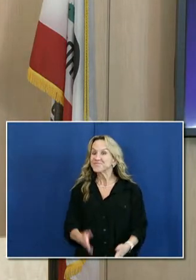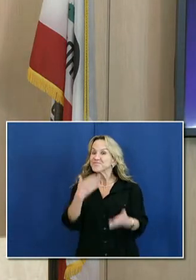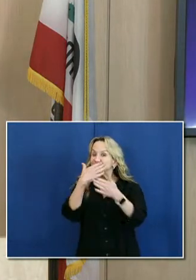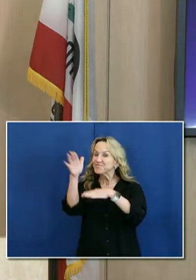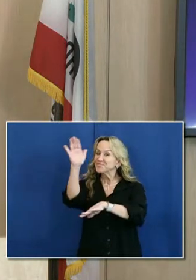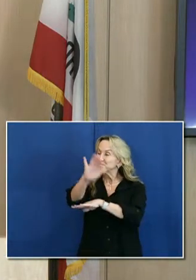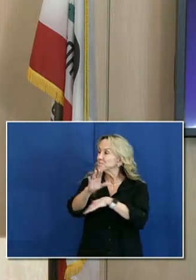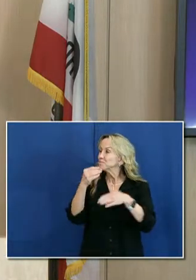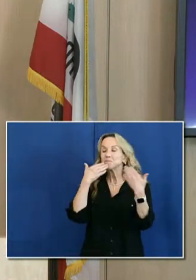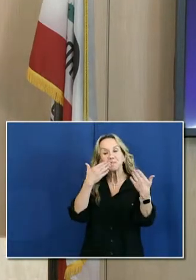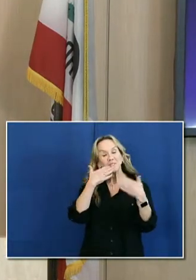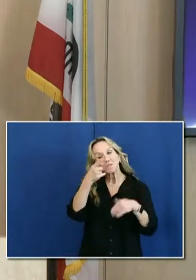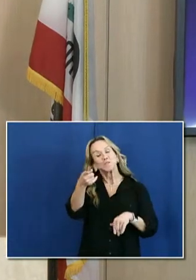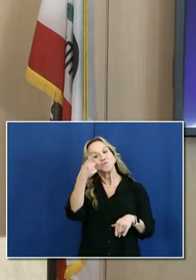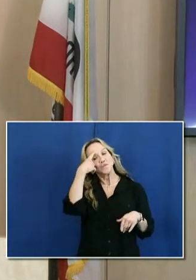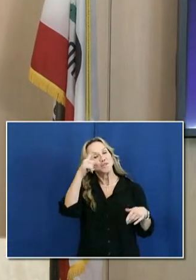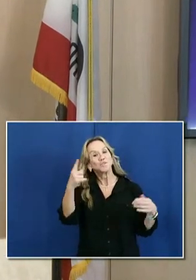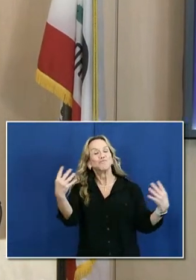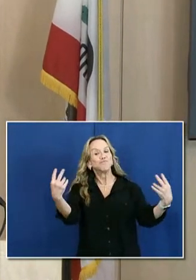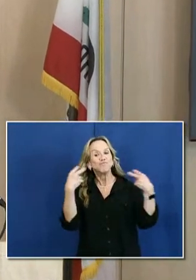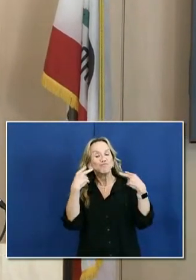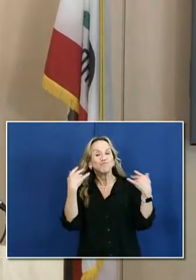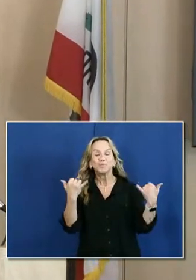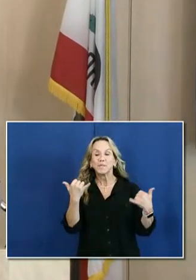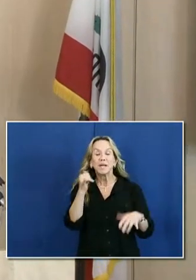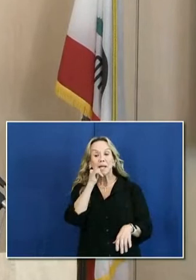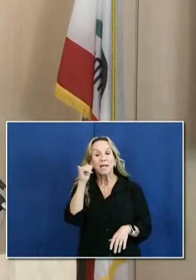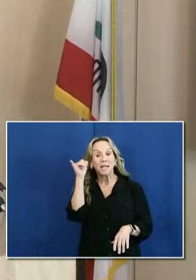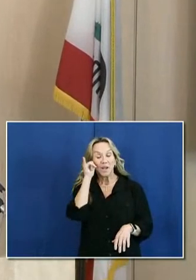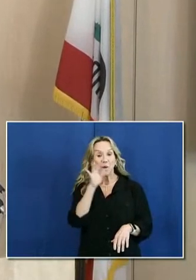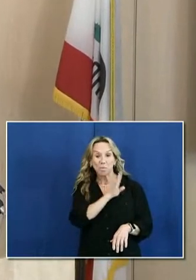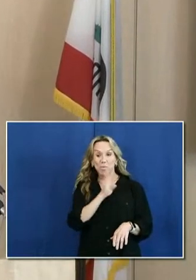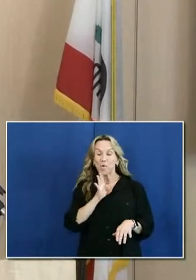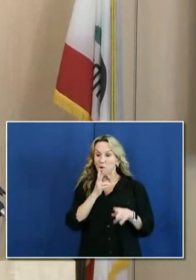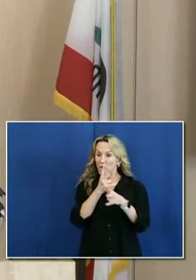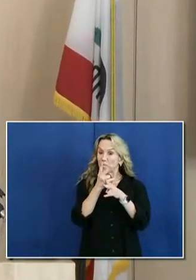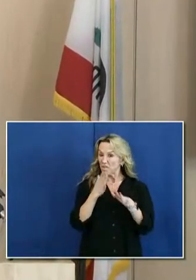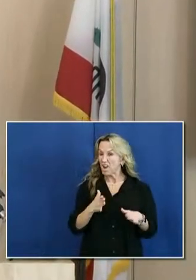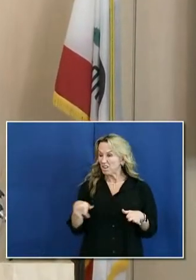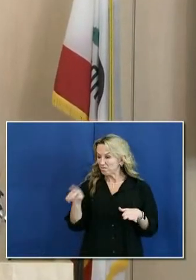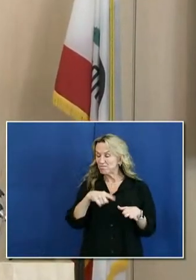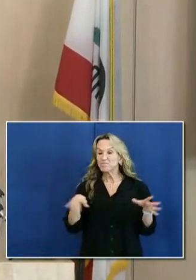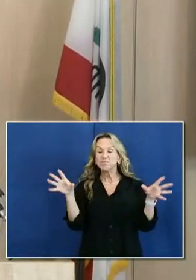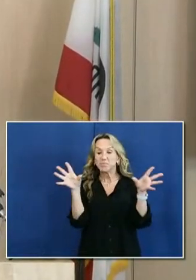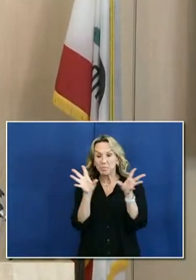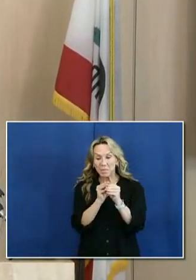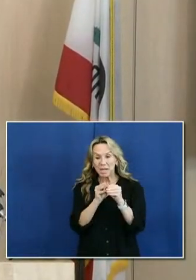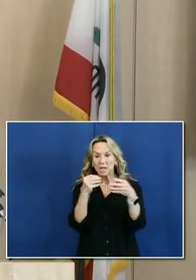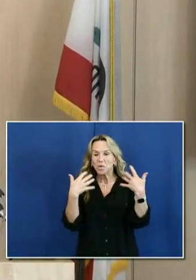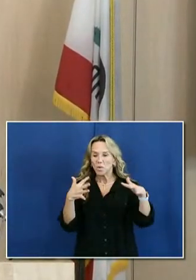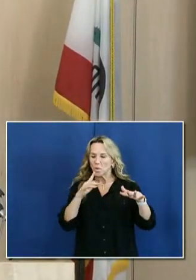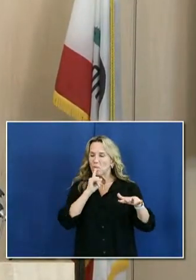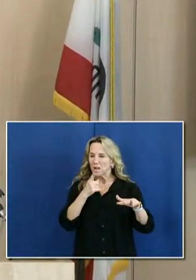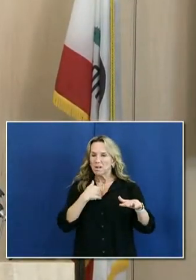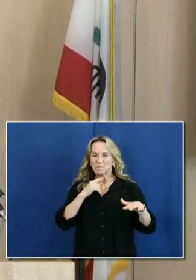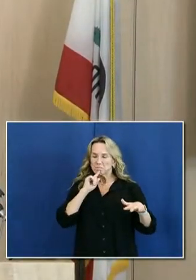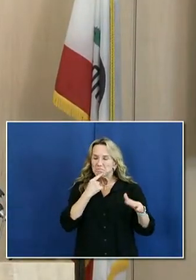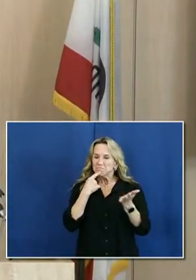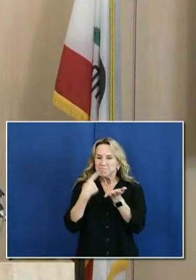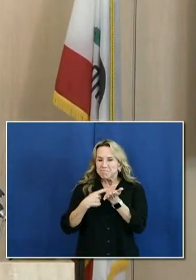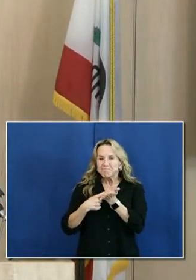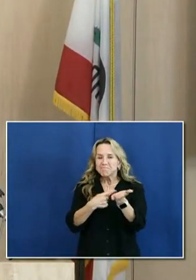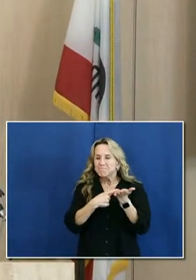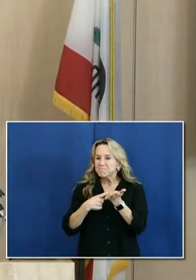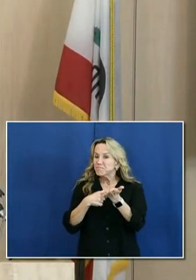Good afternoon, and thank you for joining us. Yesterday, our Board of Supervisors met and had a lengthy and intense discussion on where